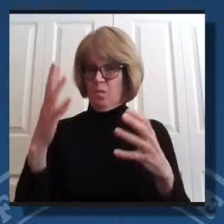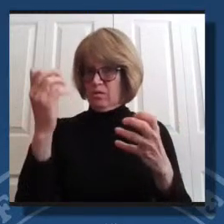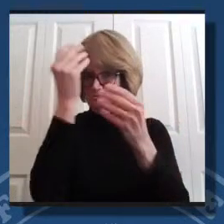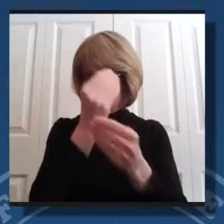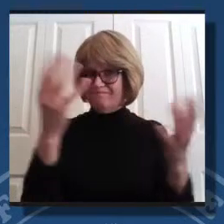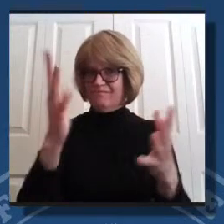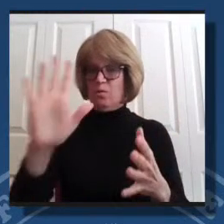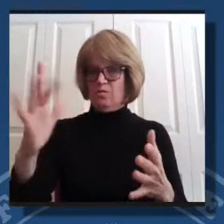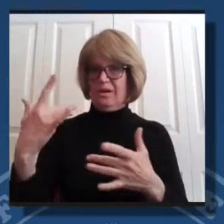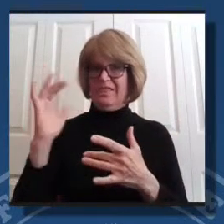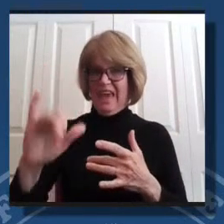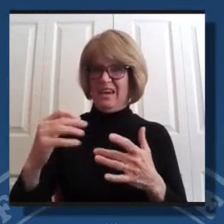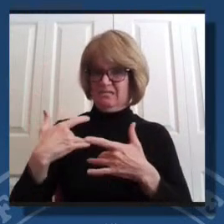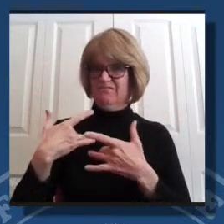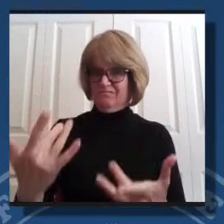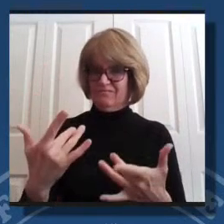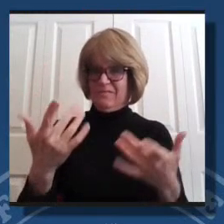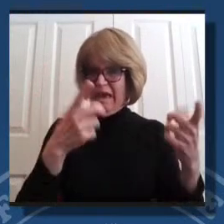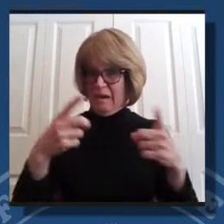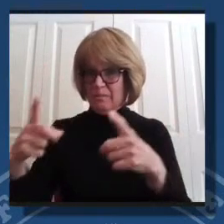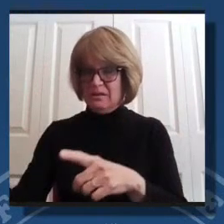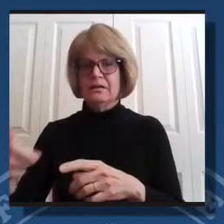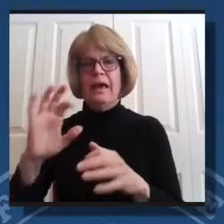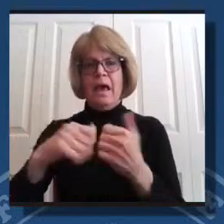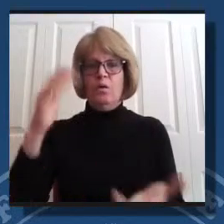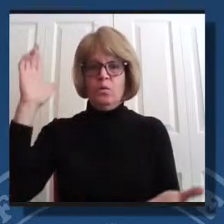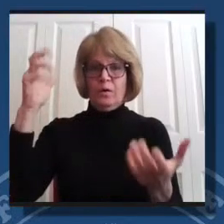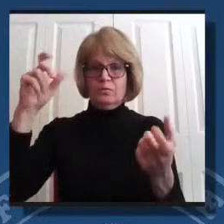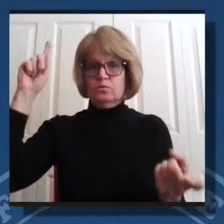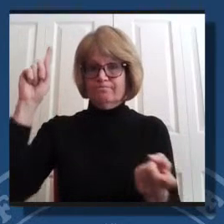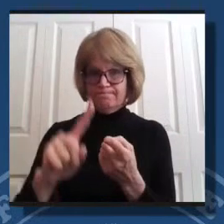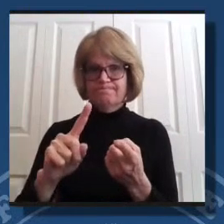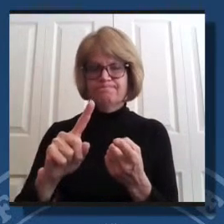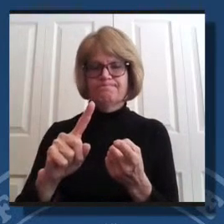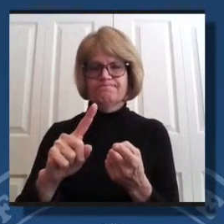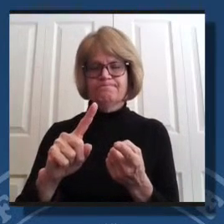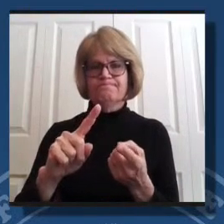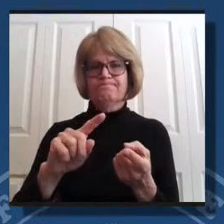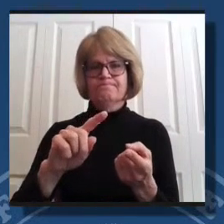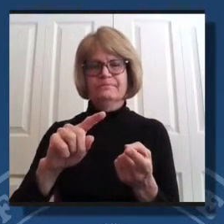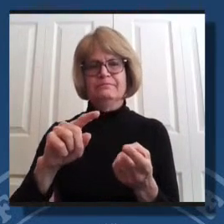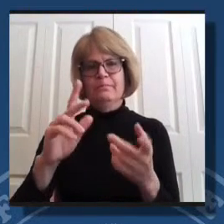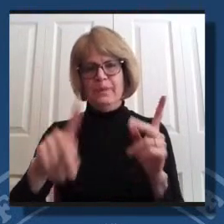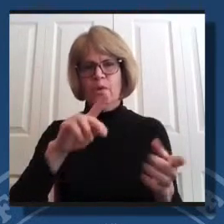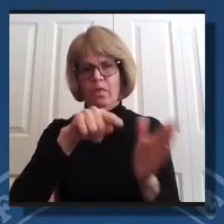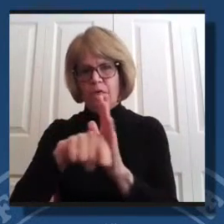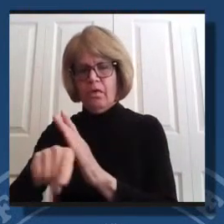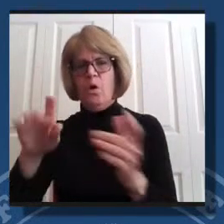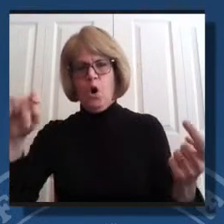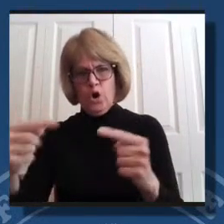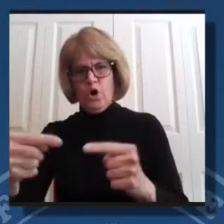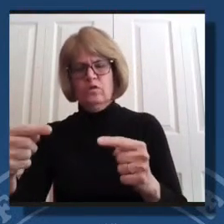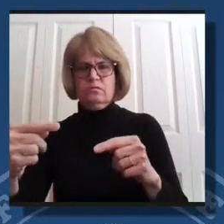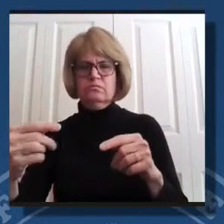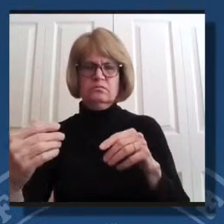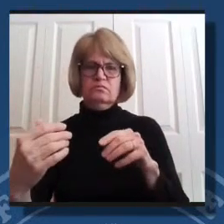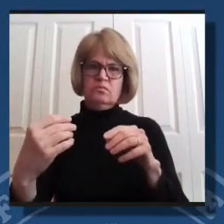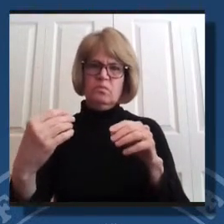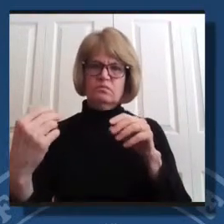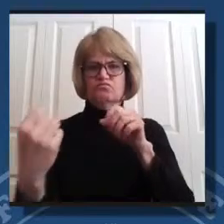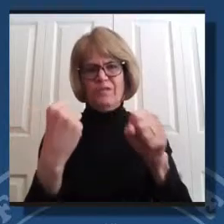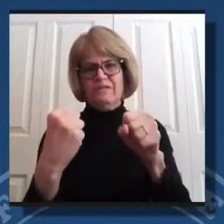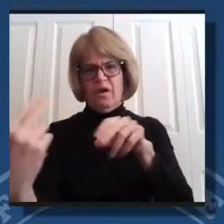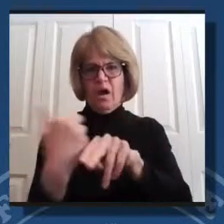communities and how we plan to reduce the number of fatalities and severe injuries across our roadways. While we all remain committed to